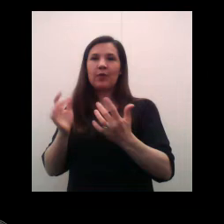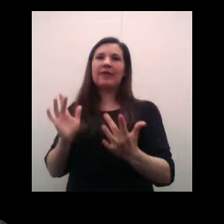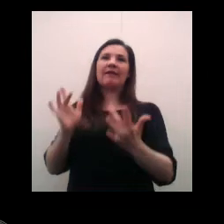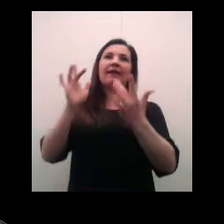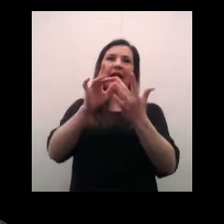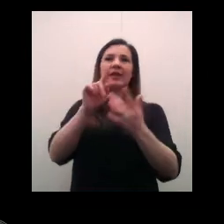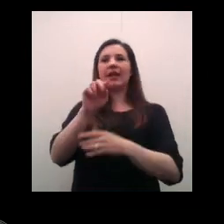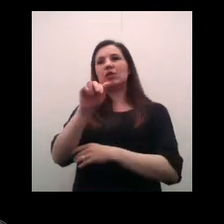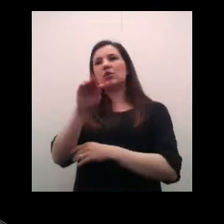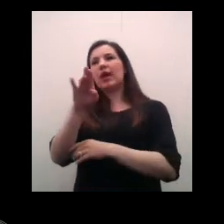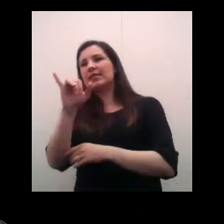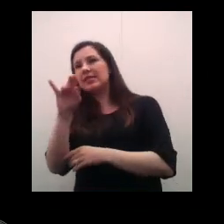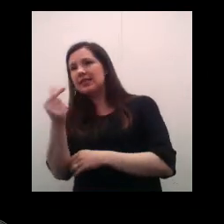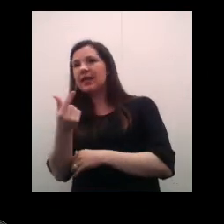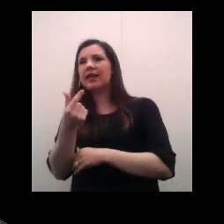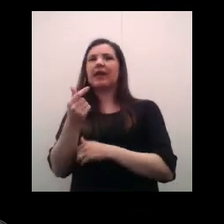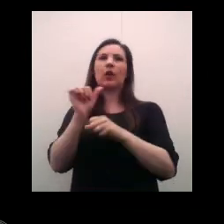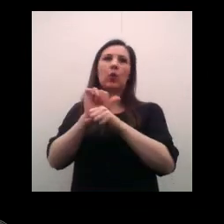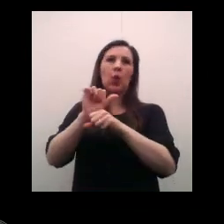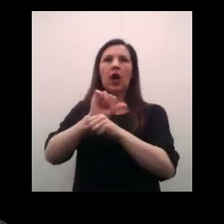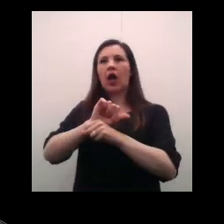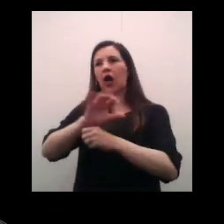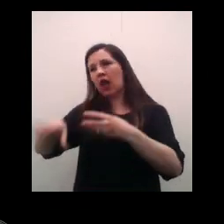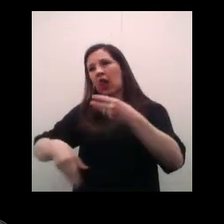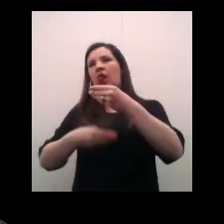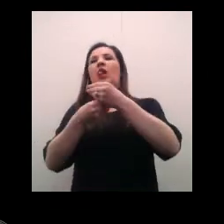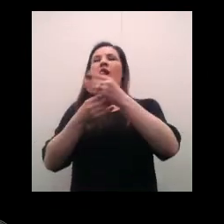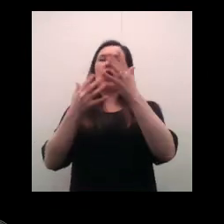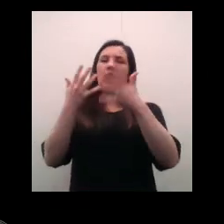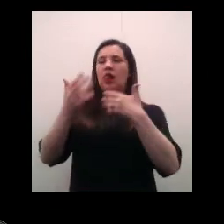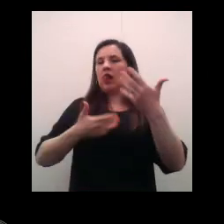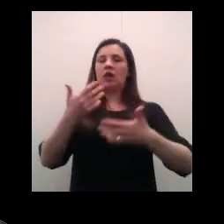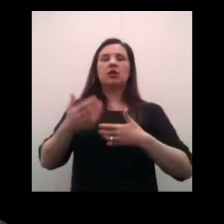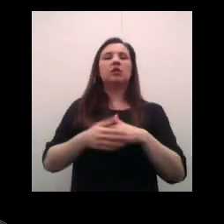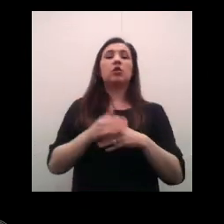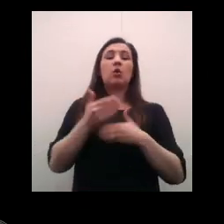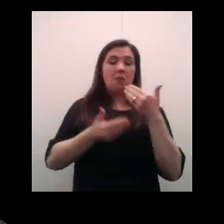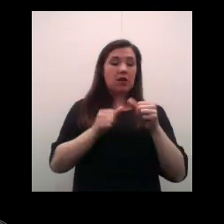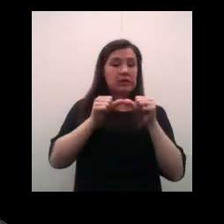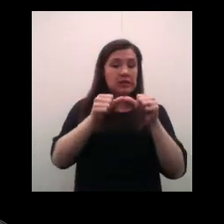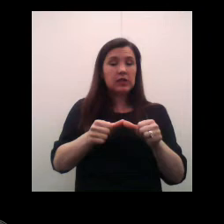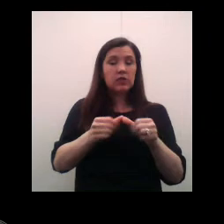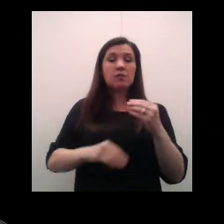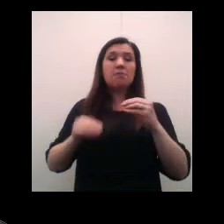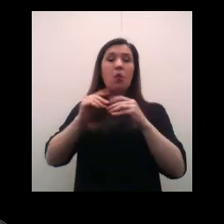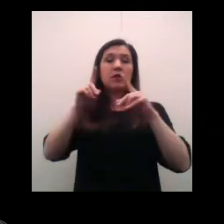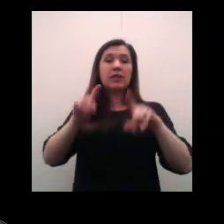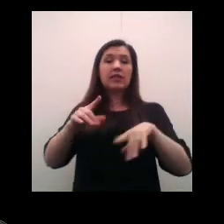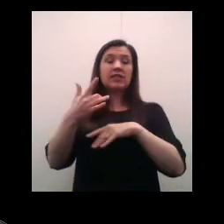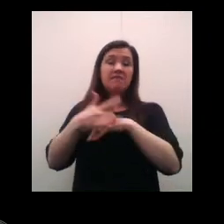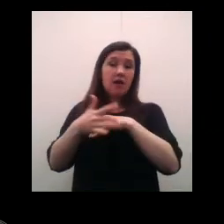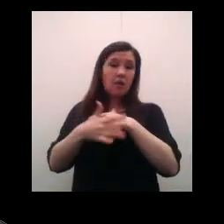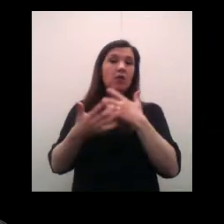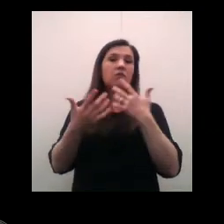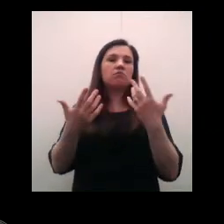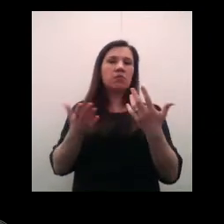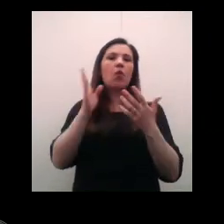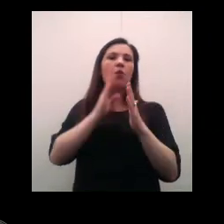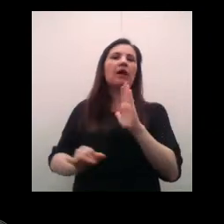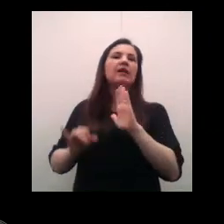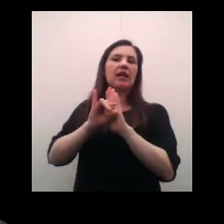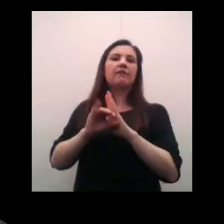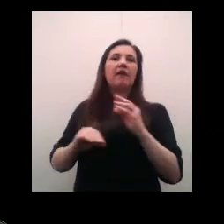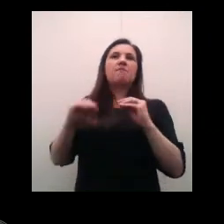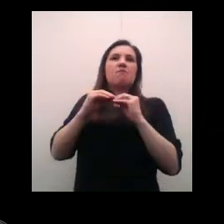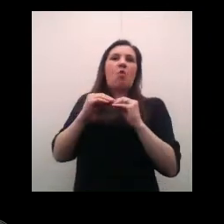that. So it just, this process continues, and as more testing goes online, we just expect that we'll identify